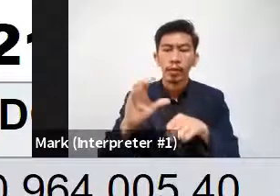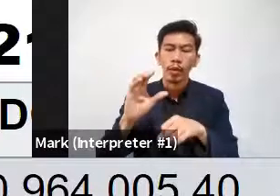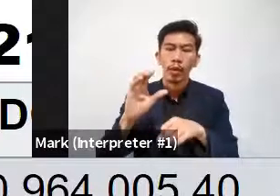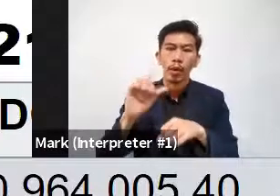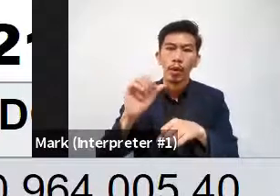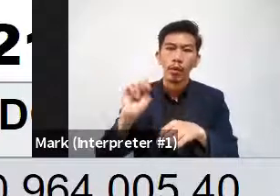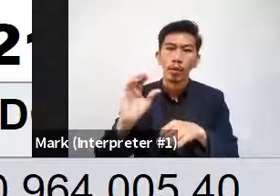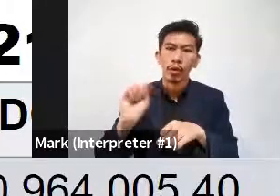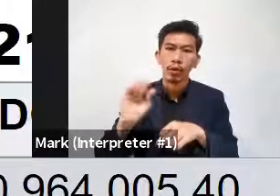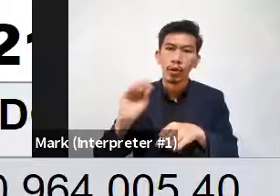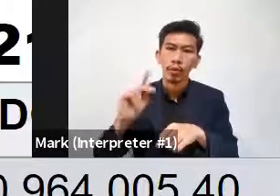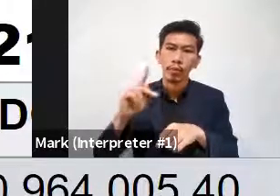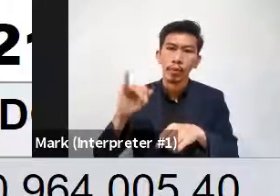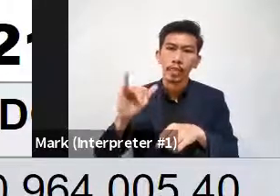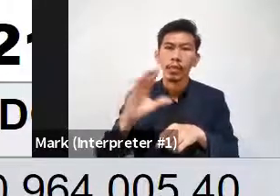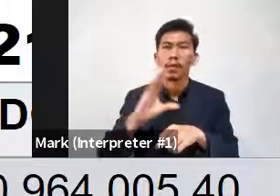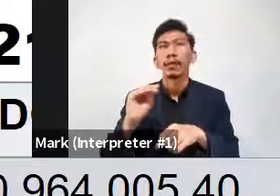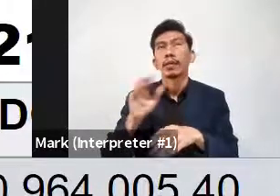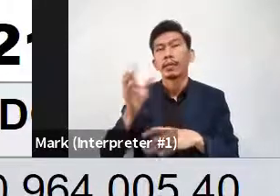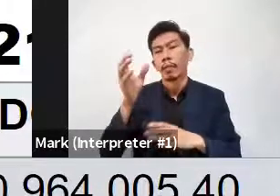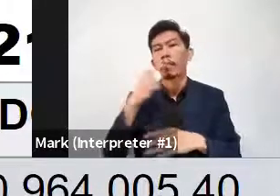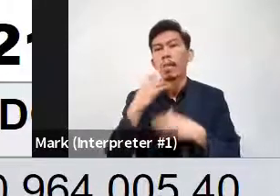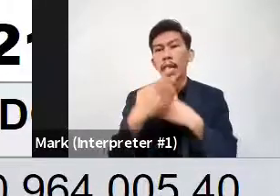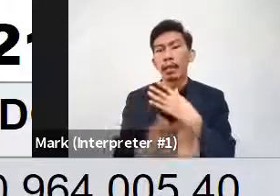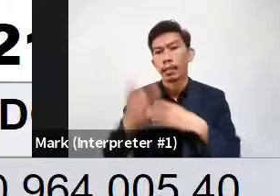for blood cancers like chronic myelogenous leukemia,